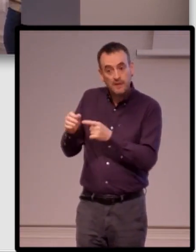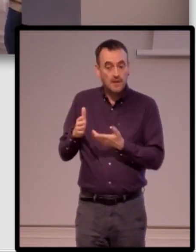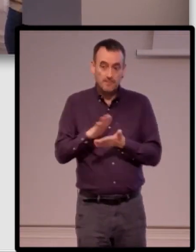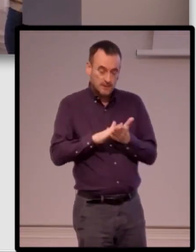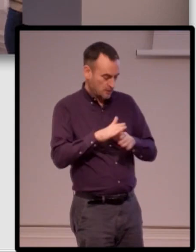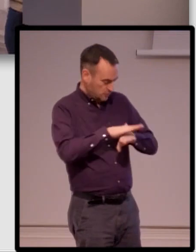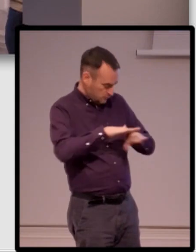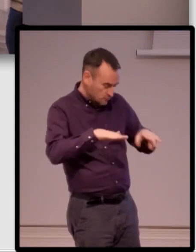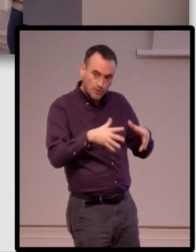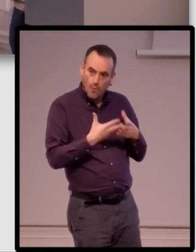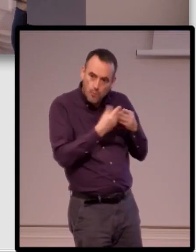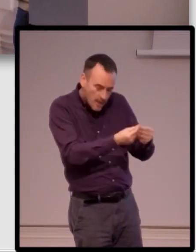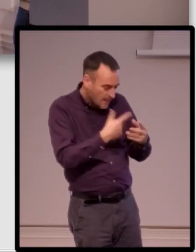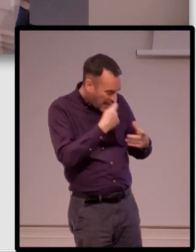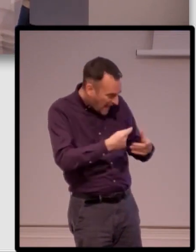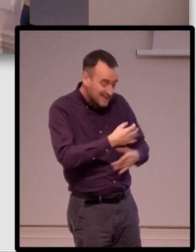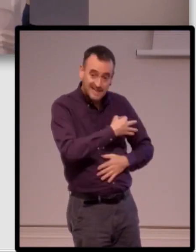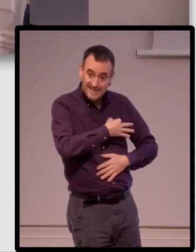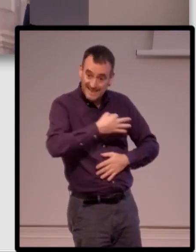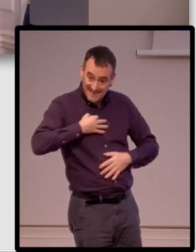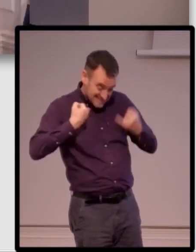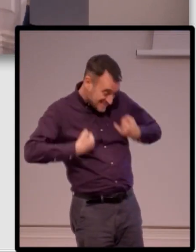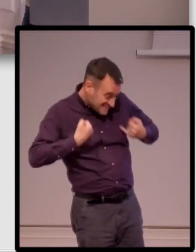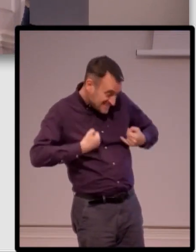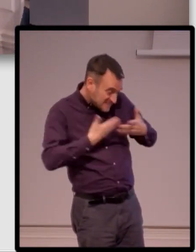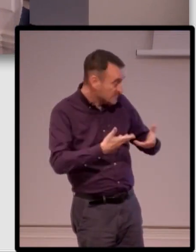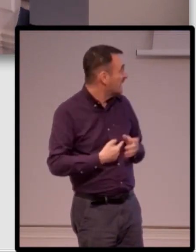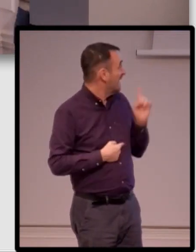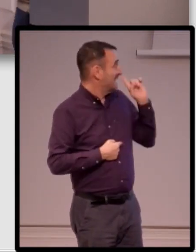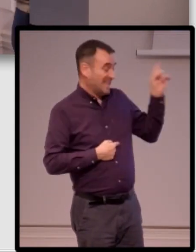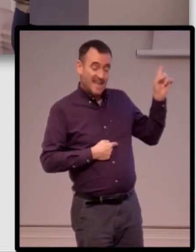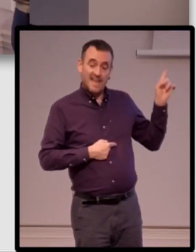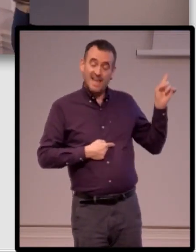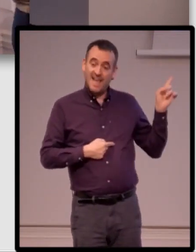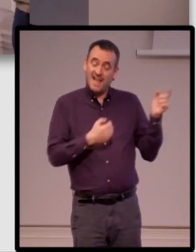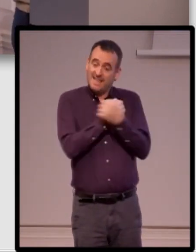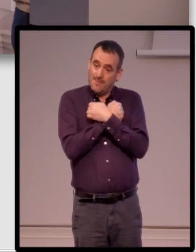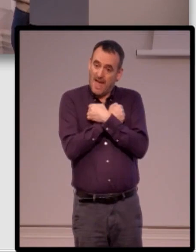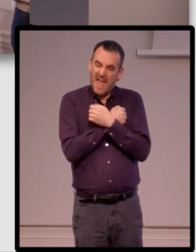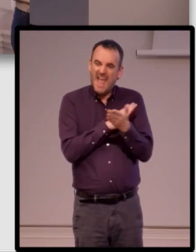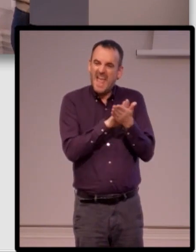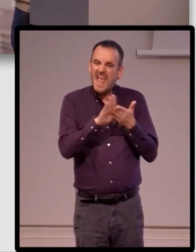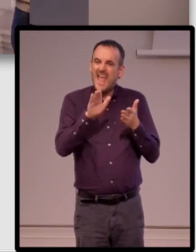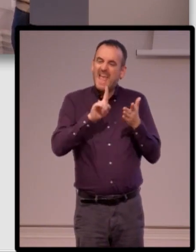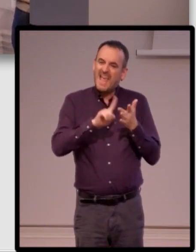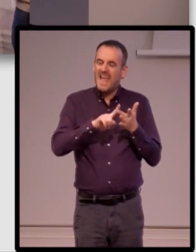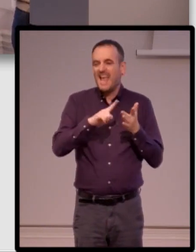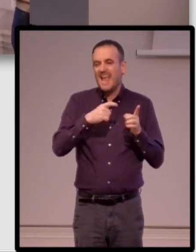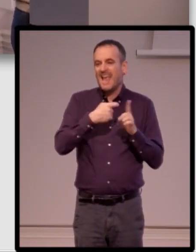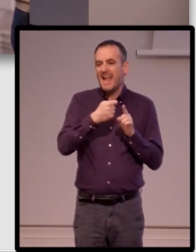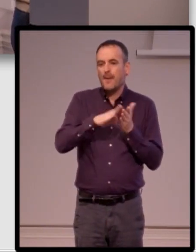out procedures with them. There's a picture here of a Hickman teddy, which is fitted with